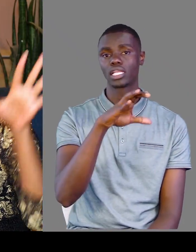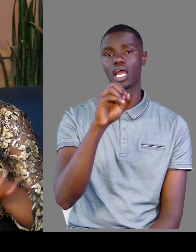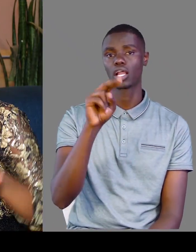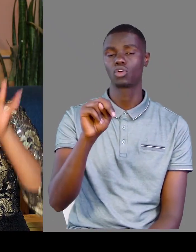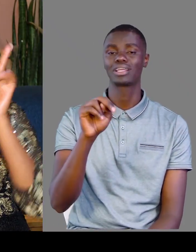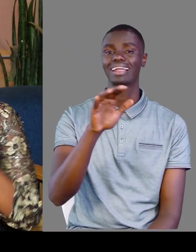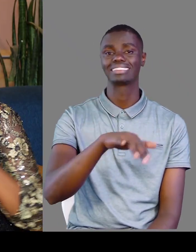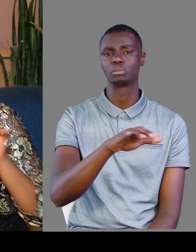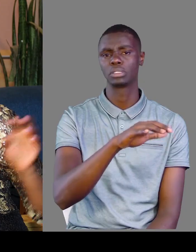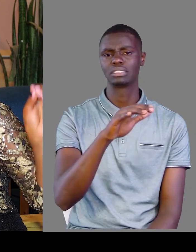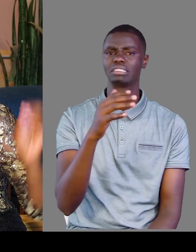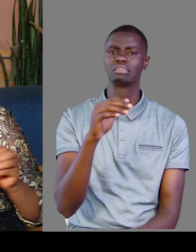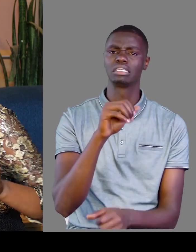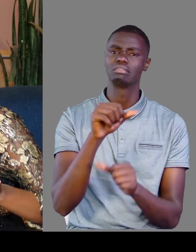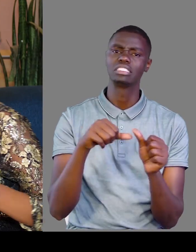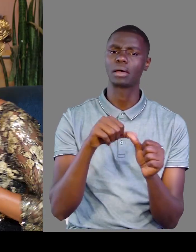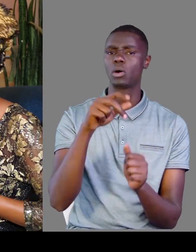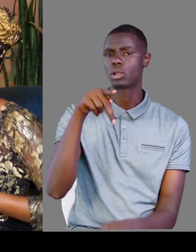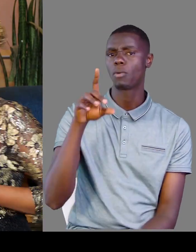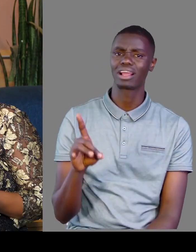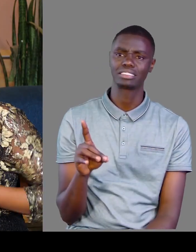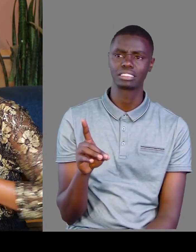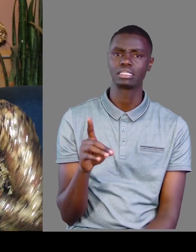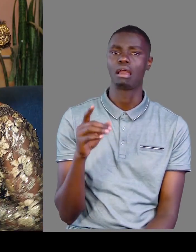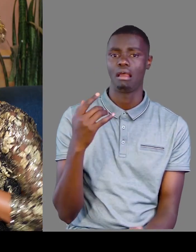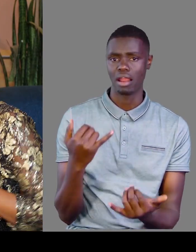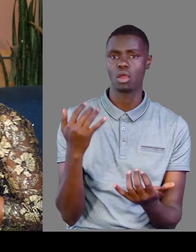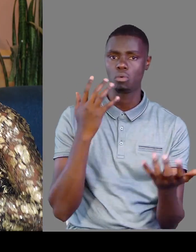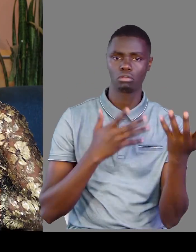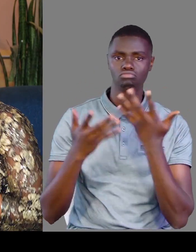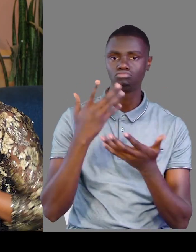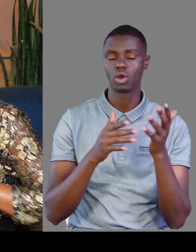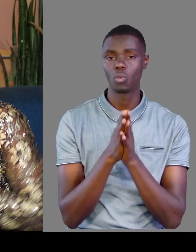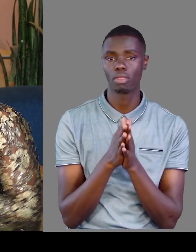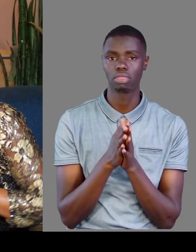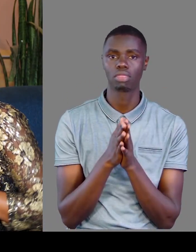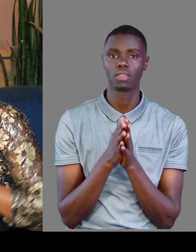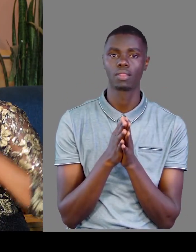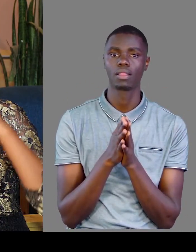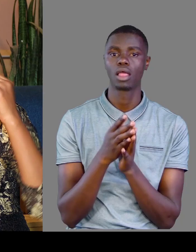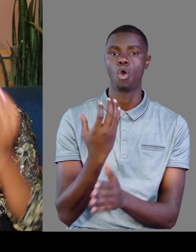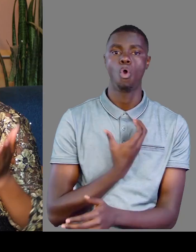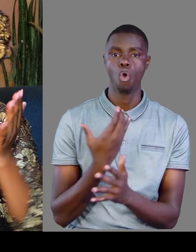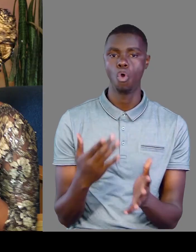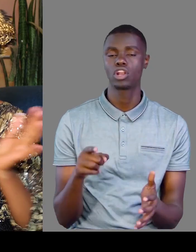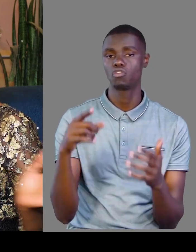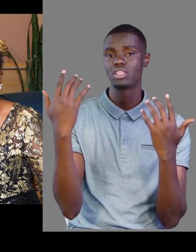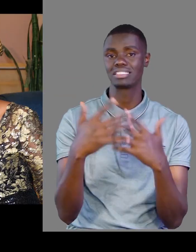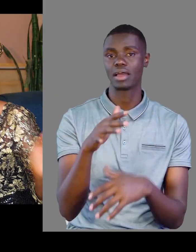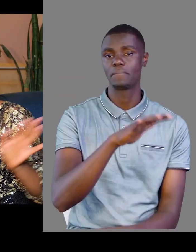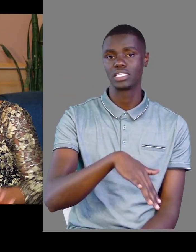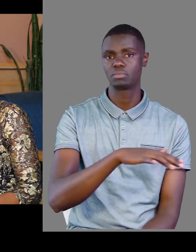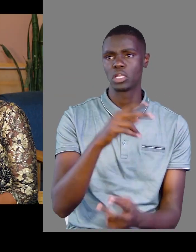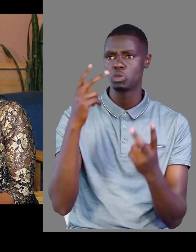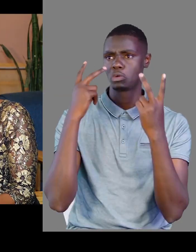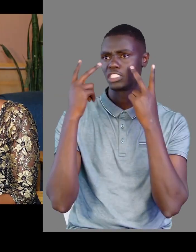iconic space, which I've told you is a lounge of a podcast. And now we're hanging out with none other than the owner of this